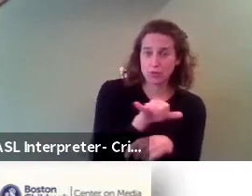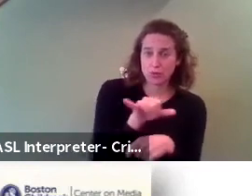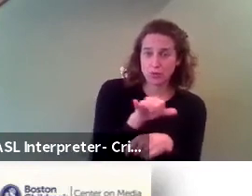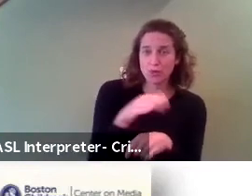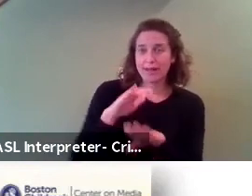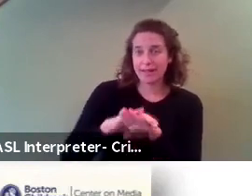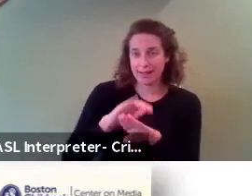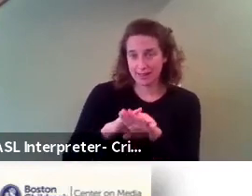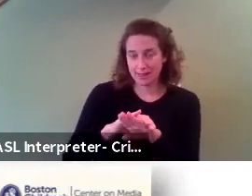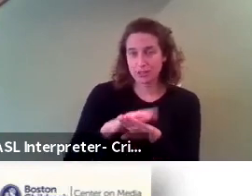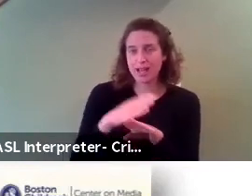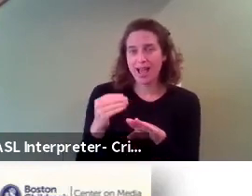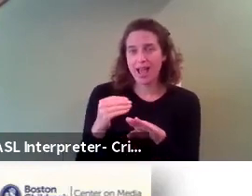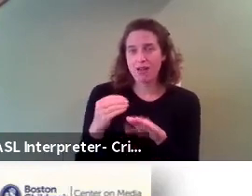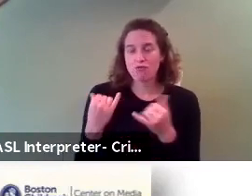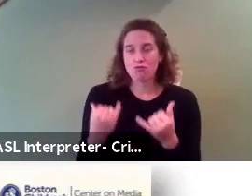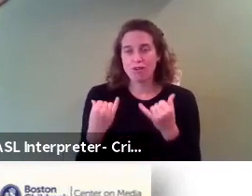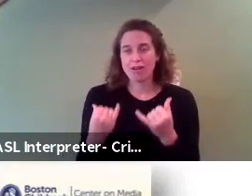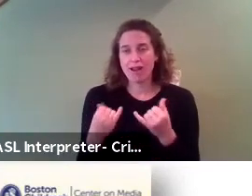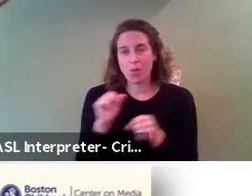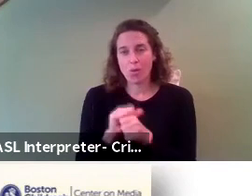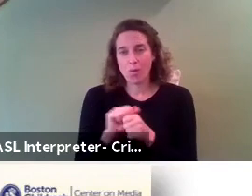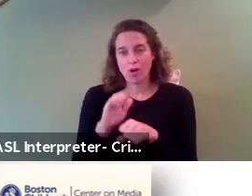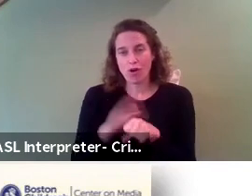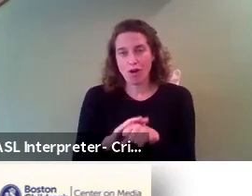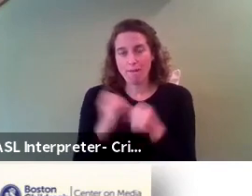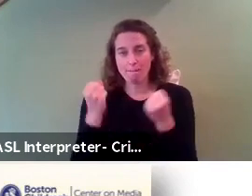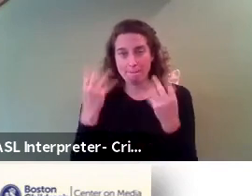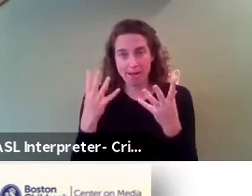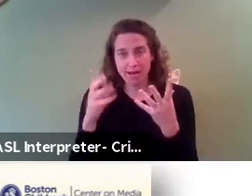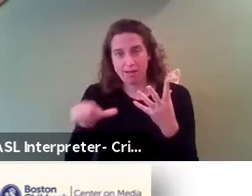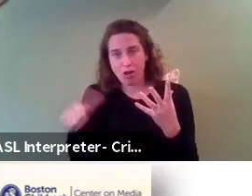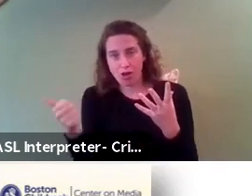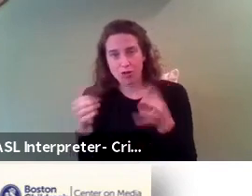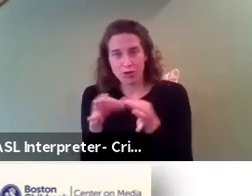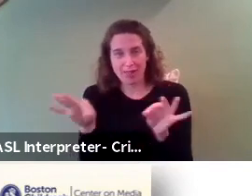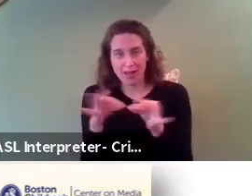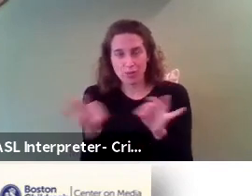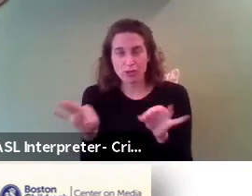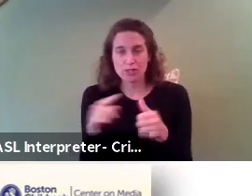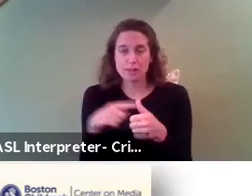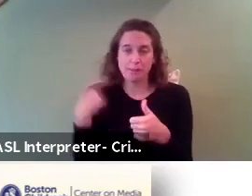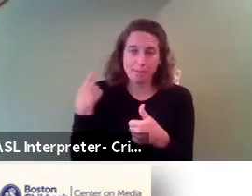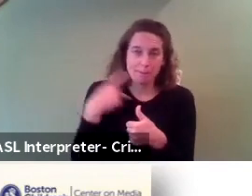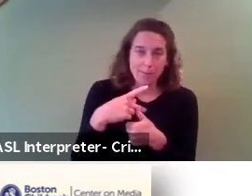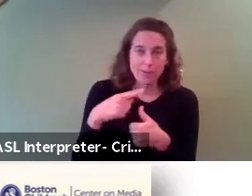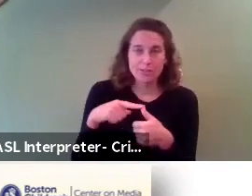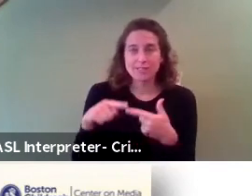process right now are multiple other languages, from Mandarin to Russian to Portuguese,